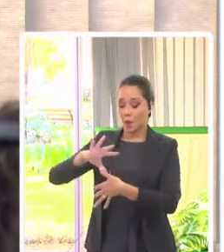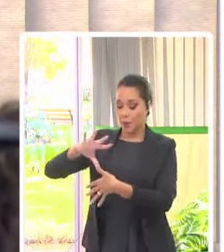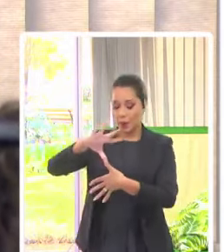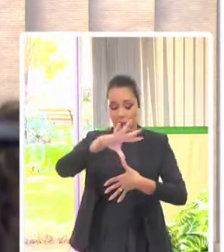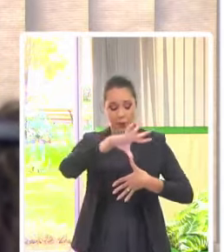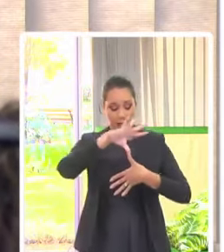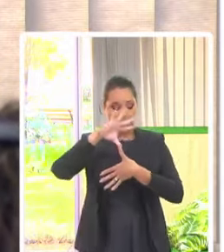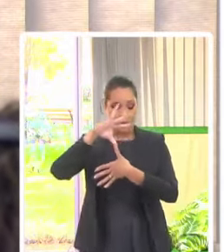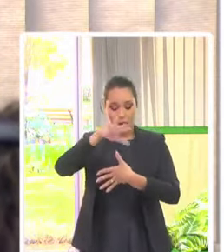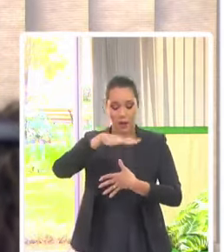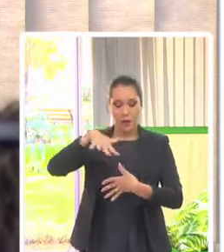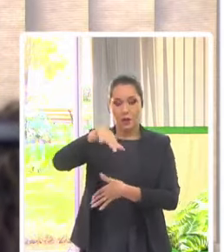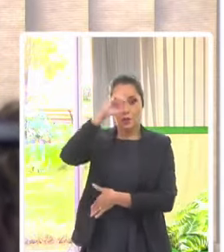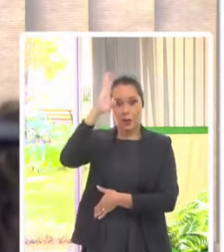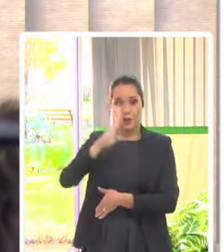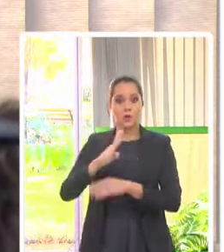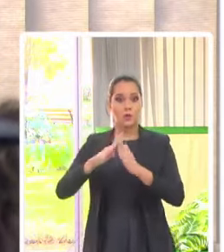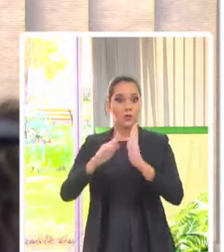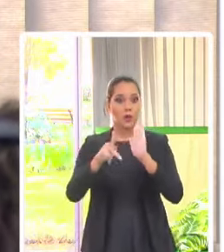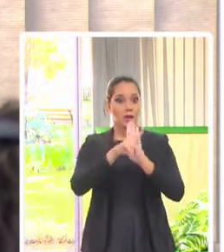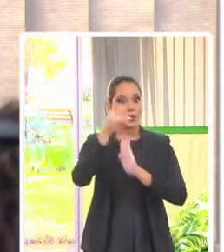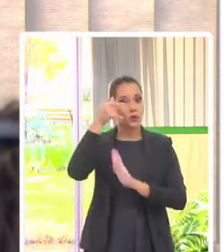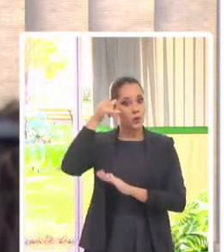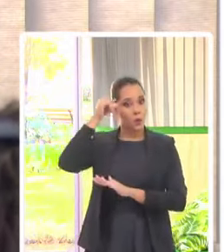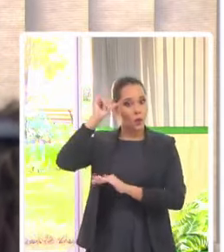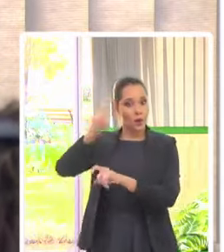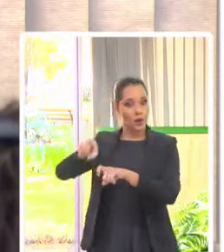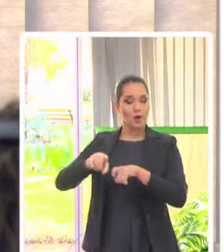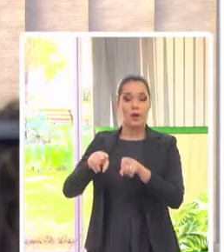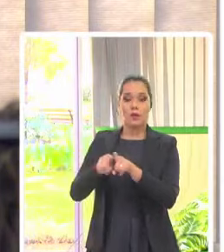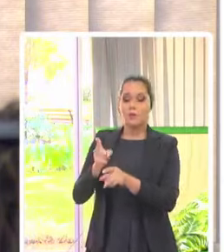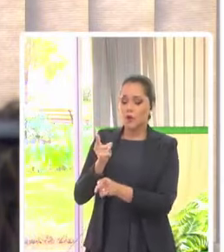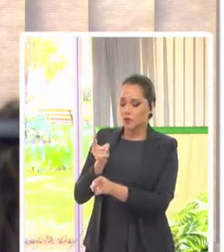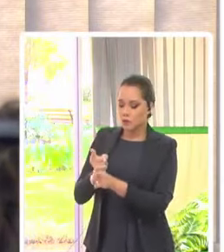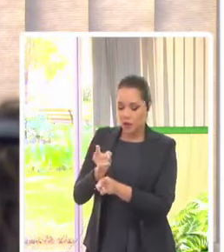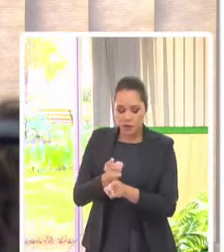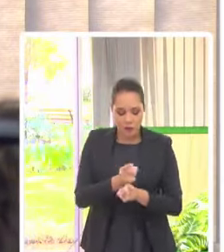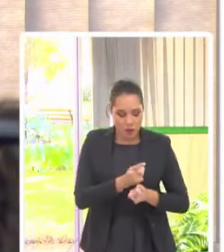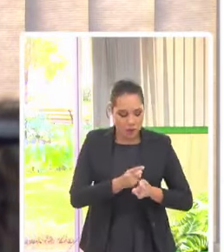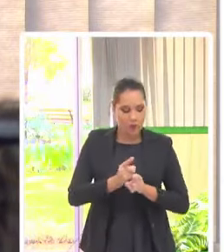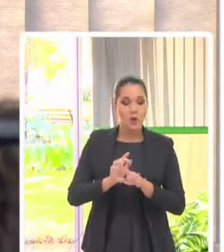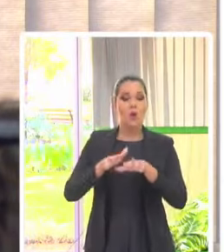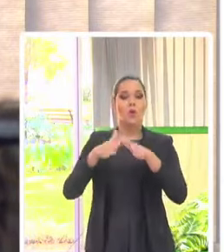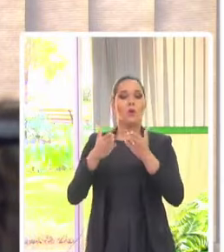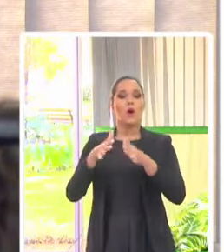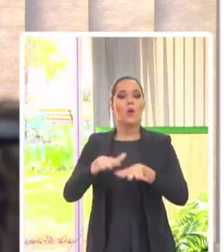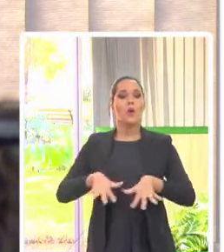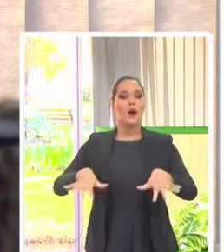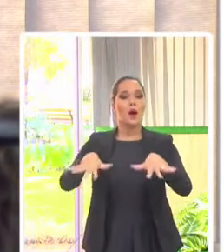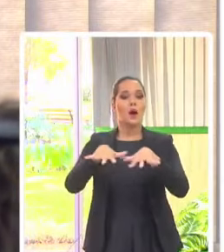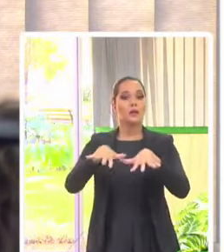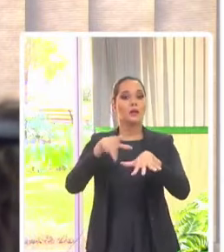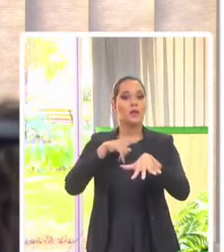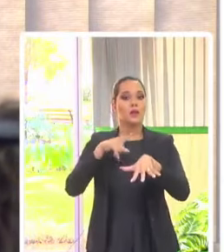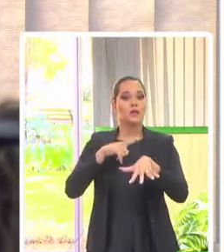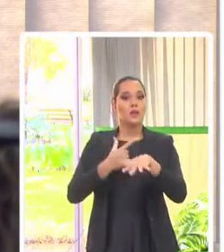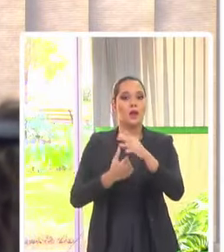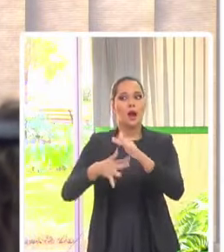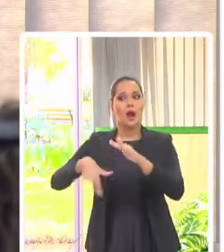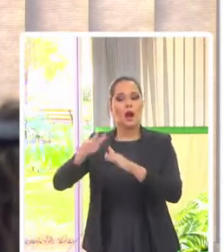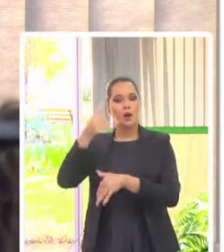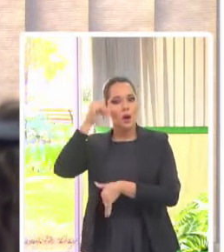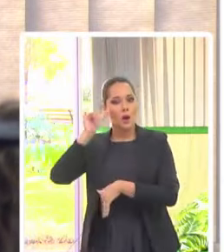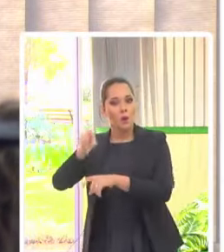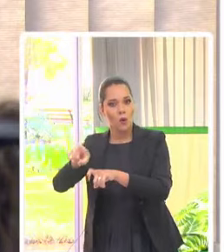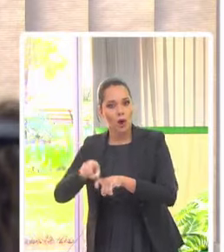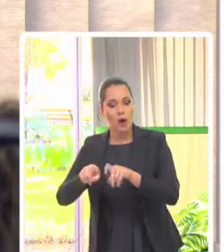the rural properties, but we identify which parts are covered by rural production, which parts are covered